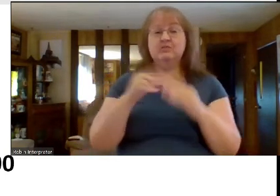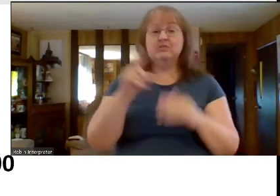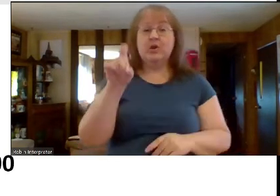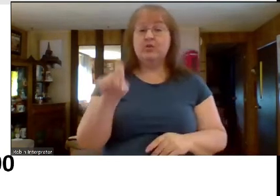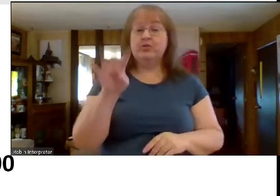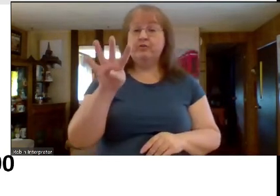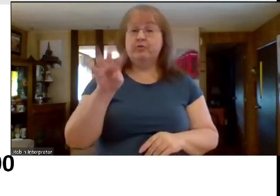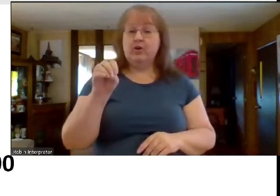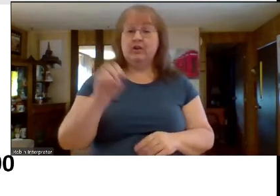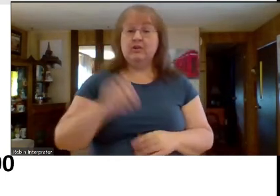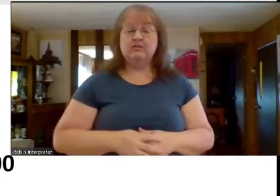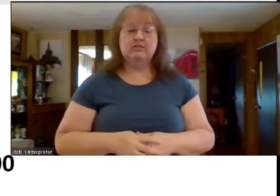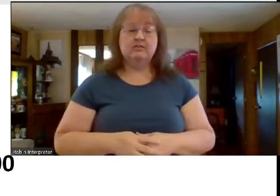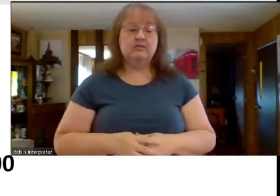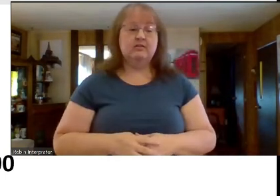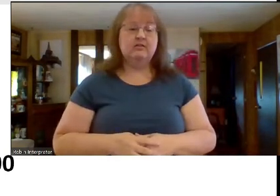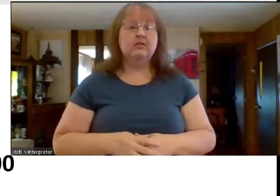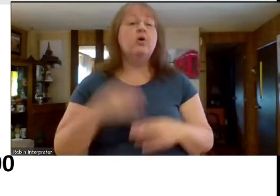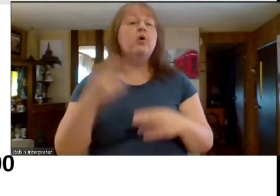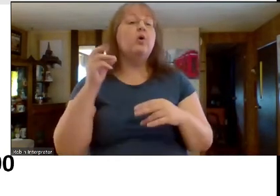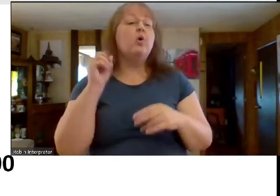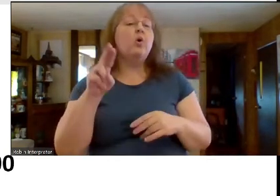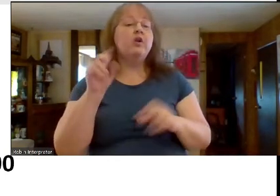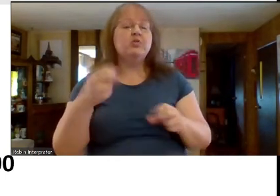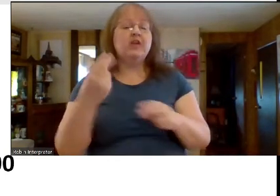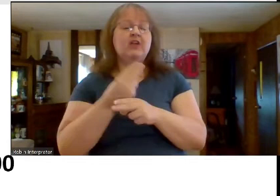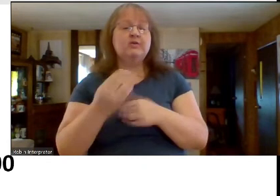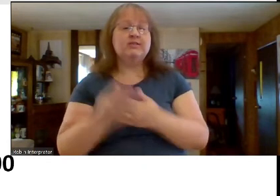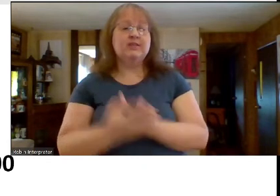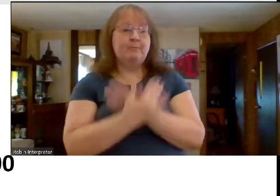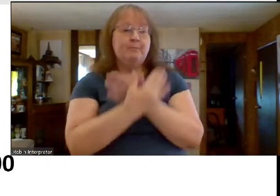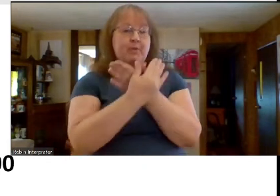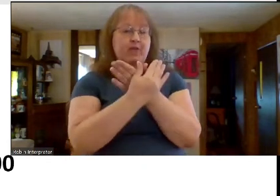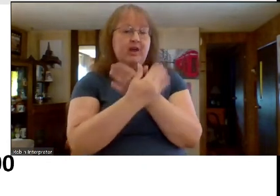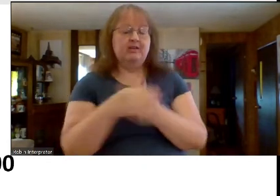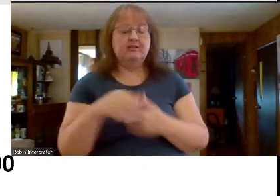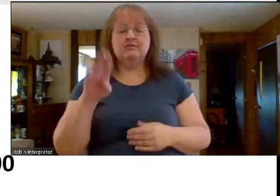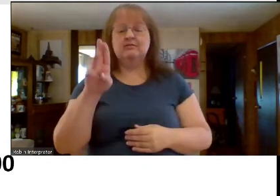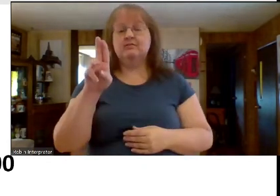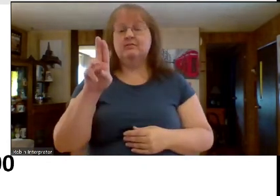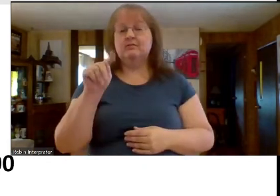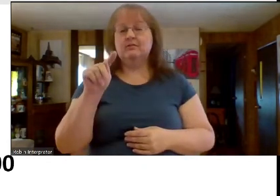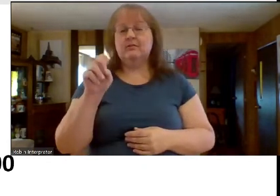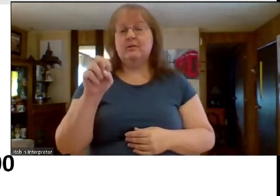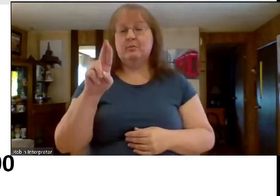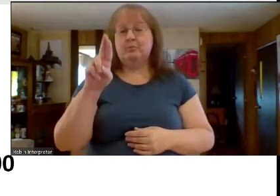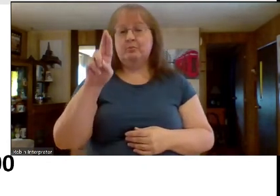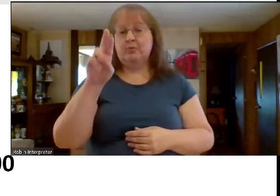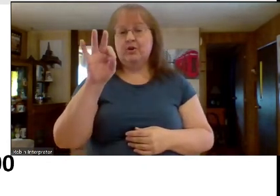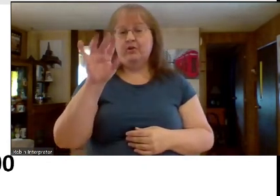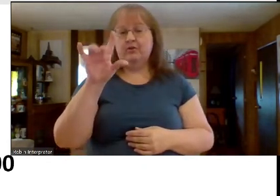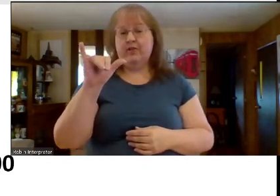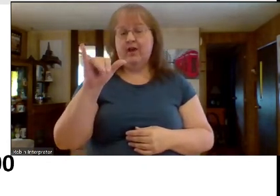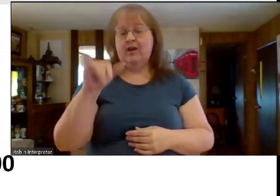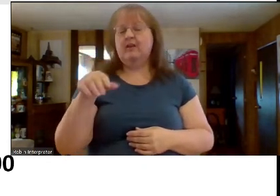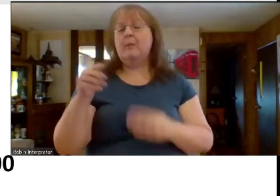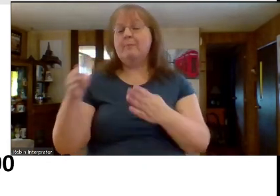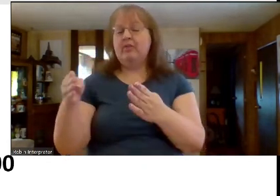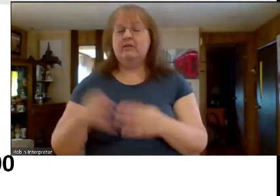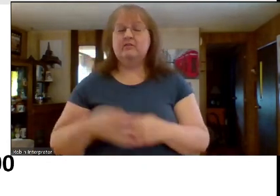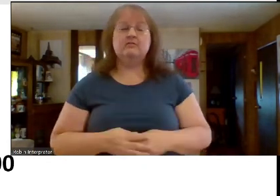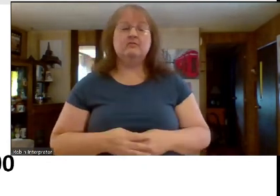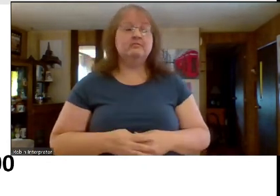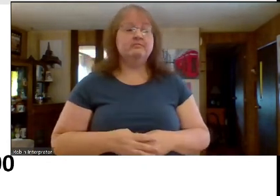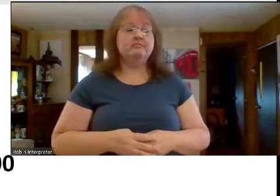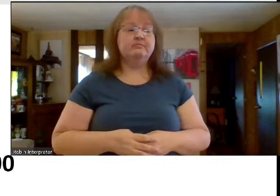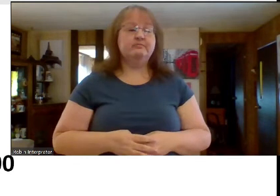equals 140. Okay, that was pretty simple. Or use the butterfly method if you can. Okay, there's actually another